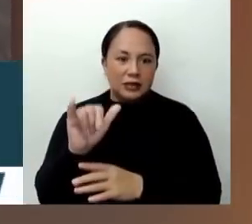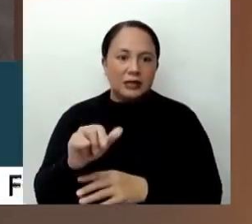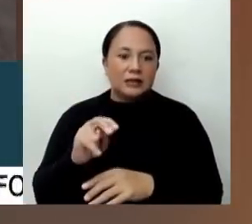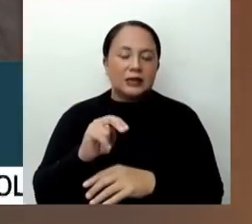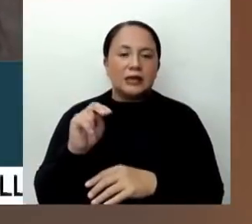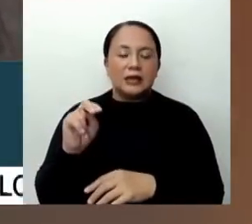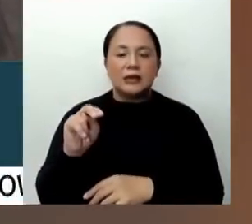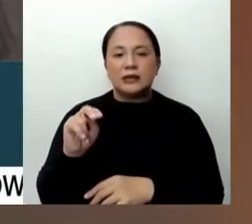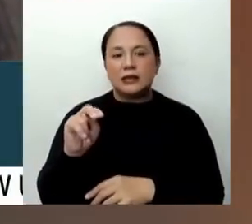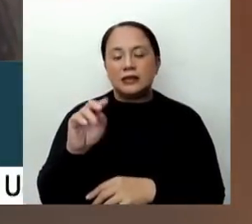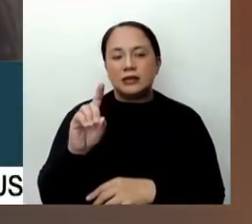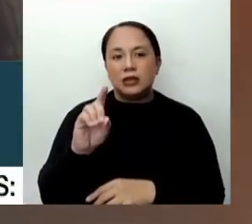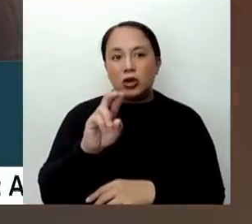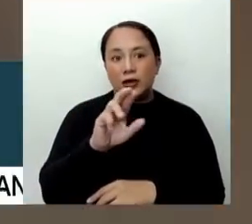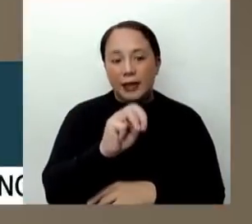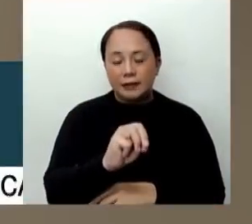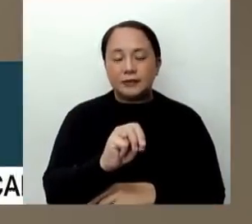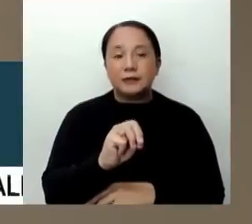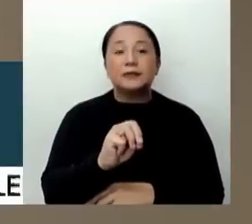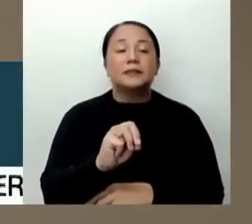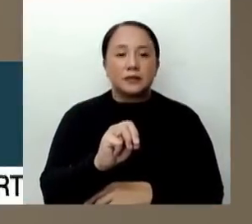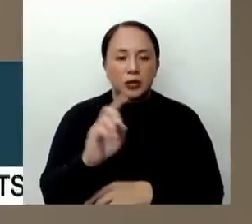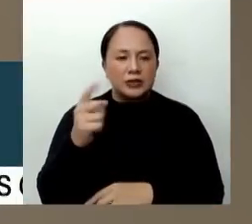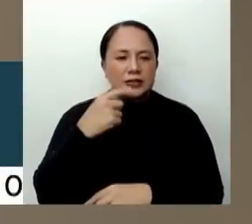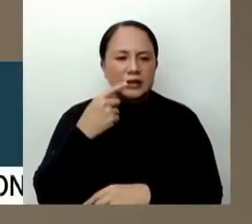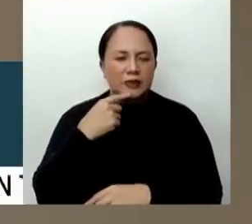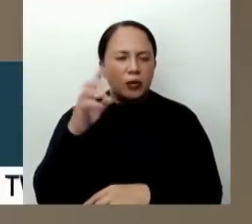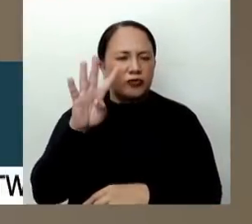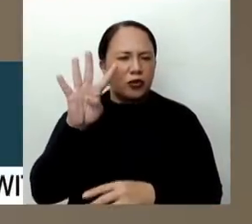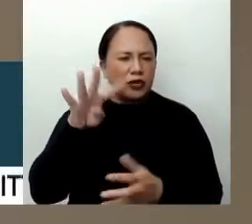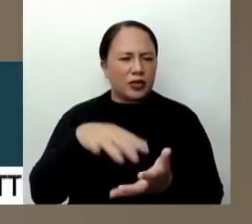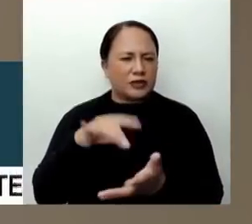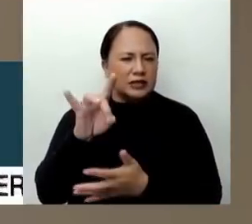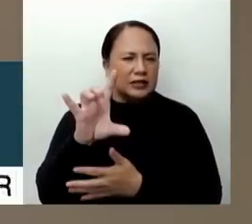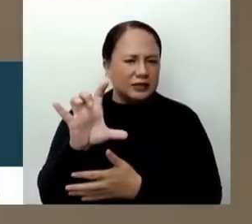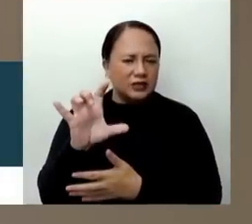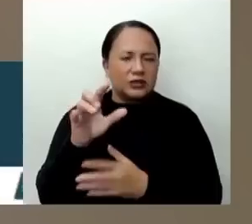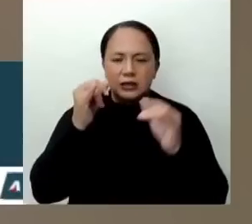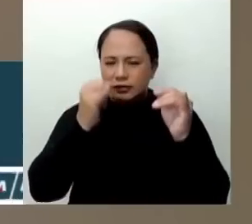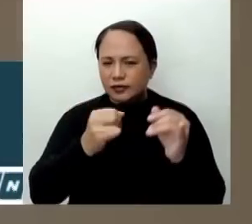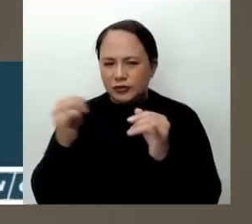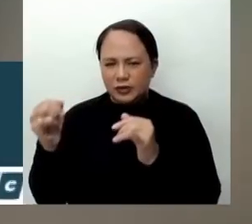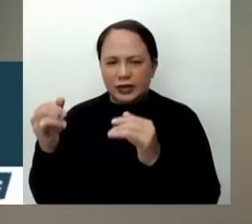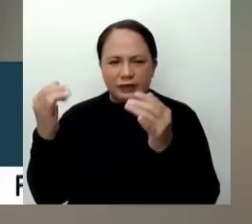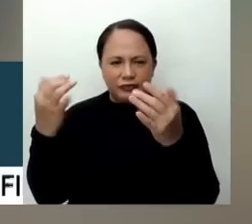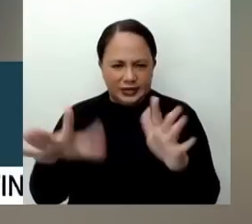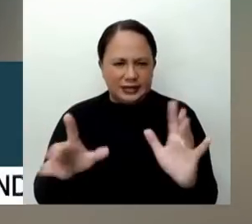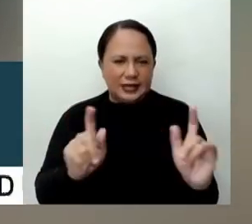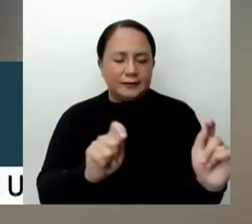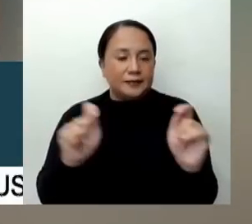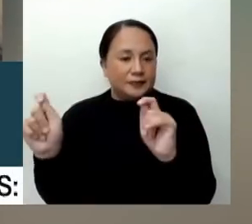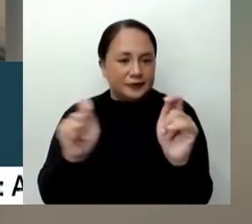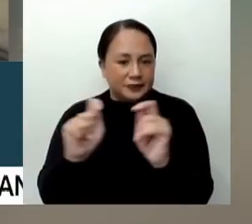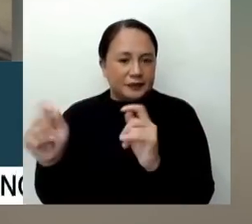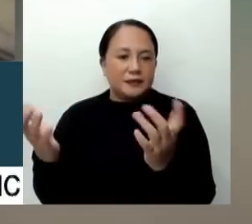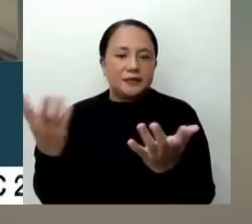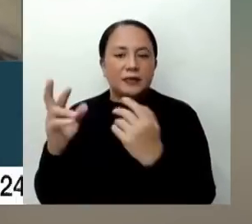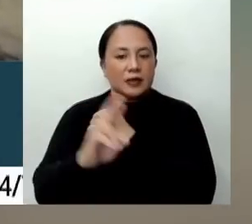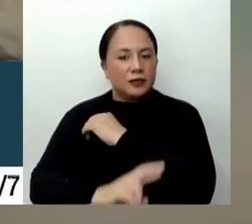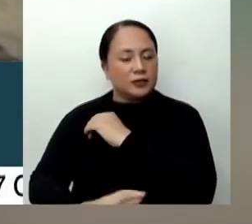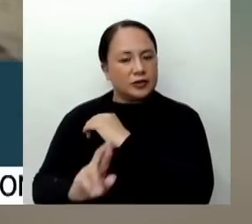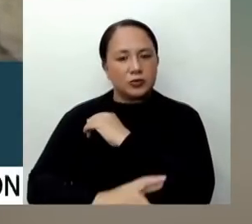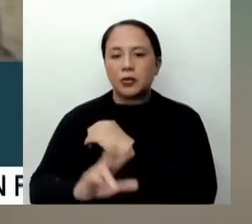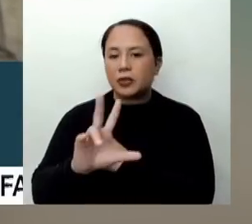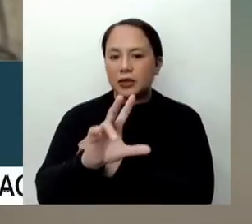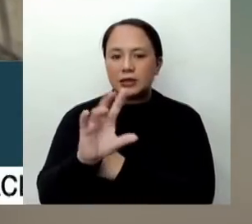Risk Reduction and Management Council says over 4,800 individuals have been evacuated from regions 3,